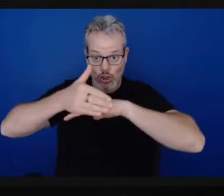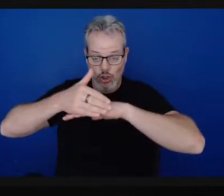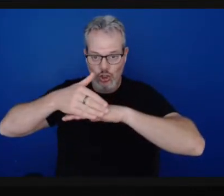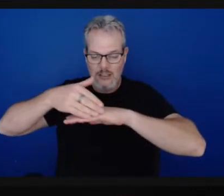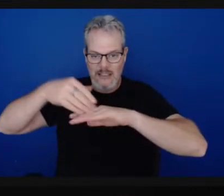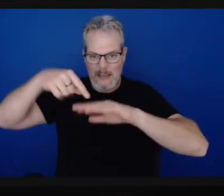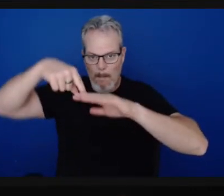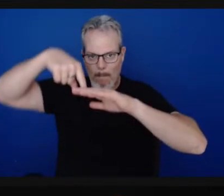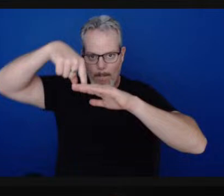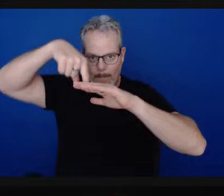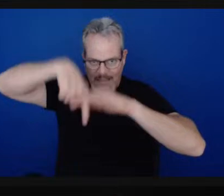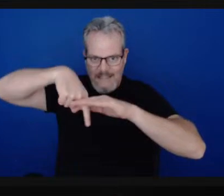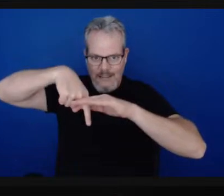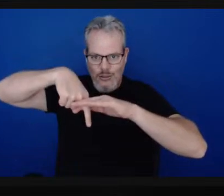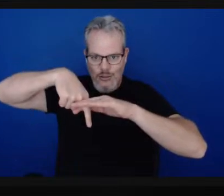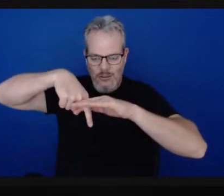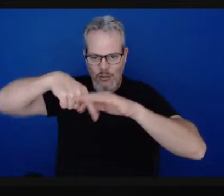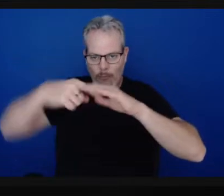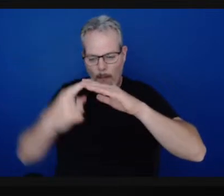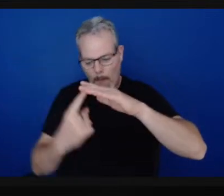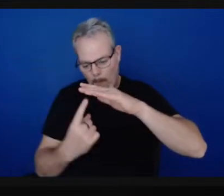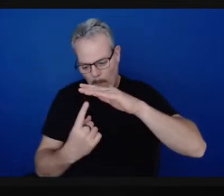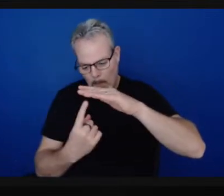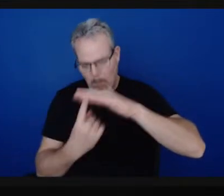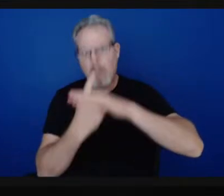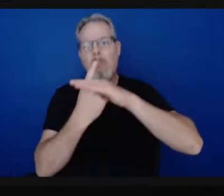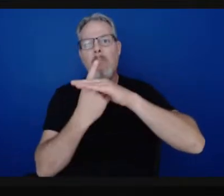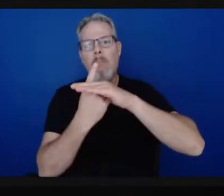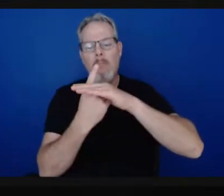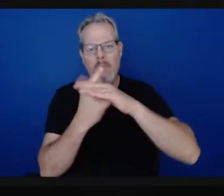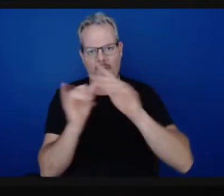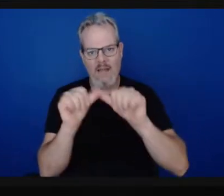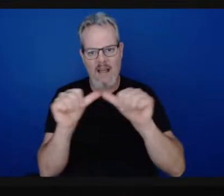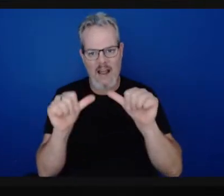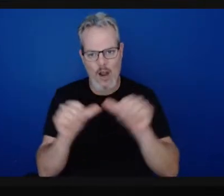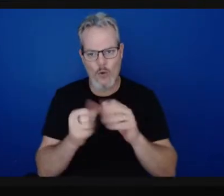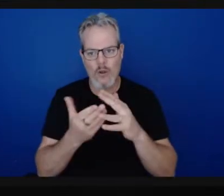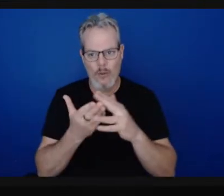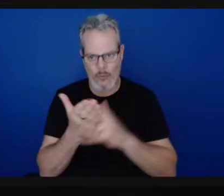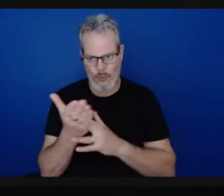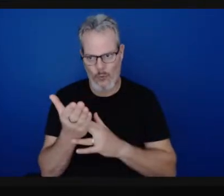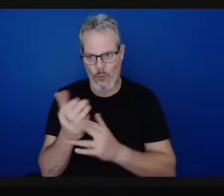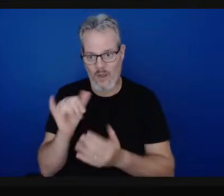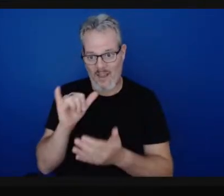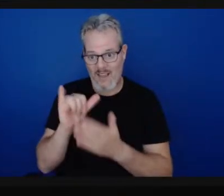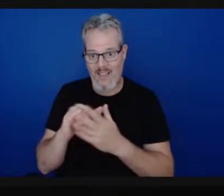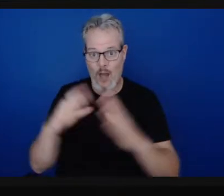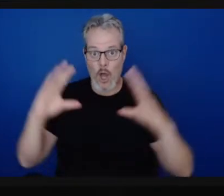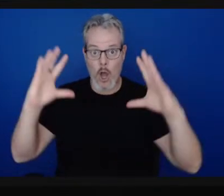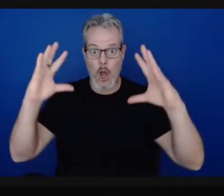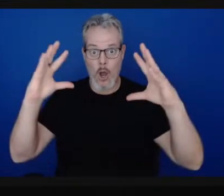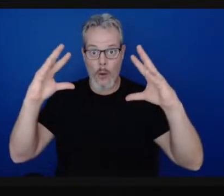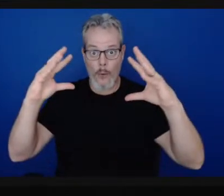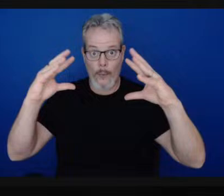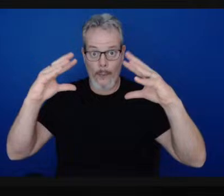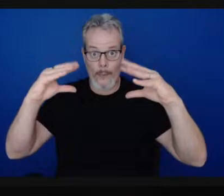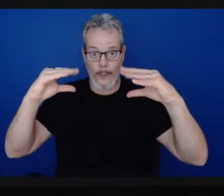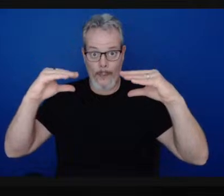magma pathway through it. And this crust is actually sagging downwards, it's concave